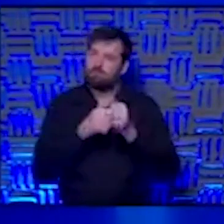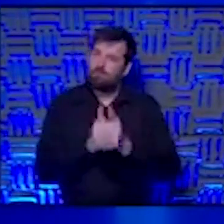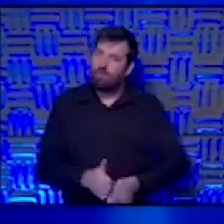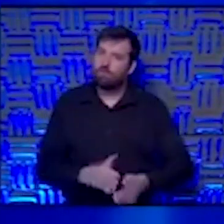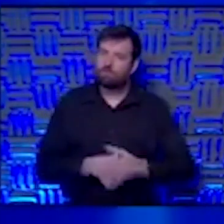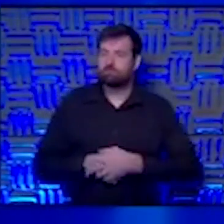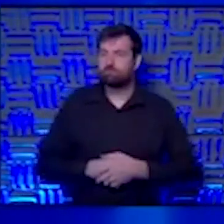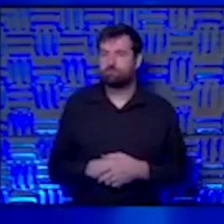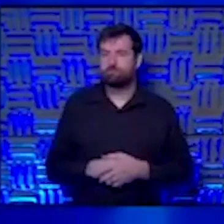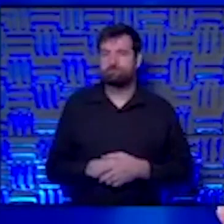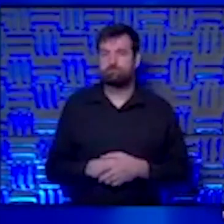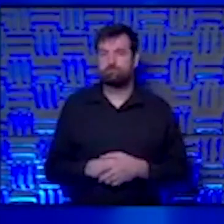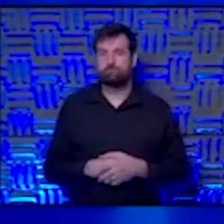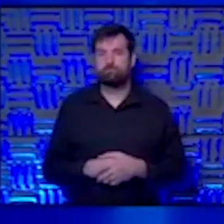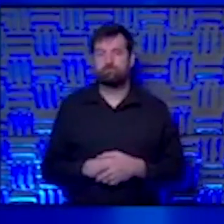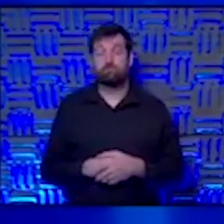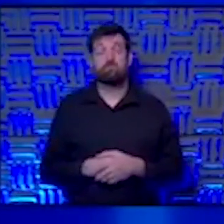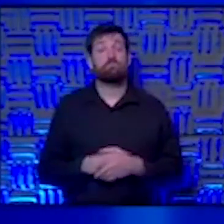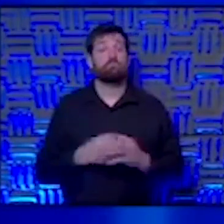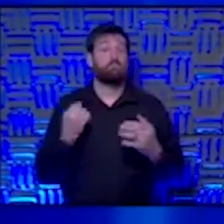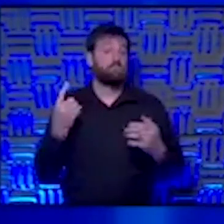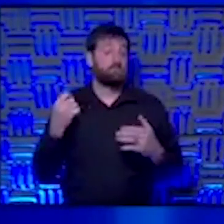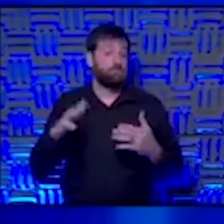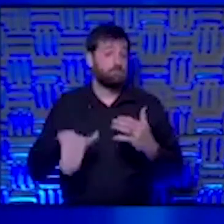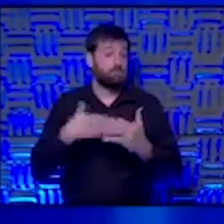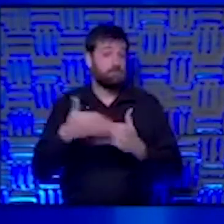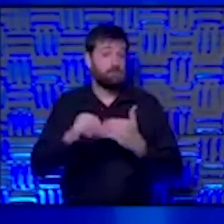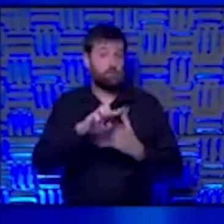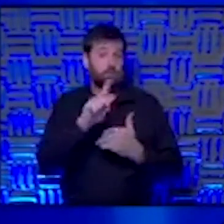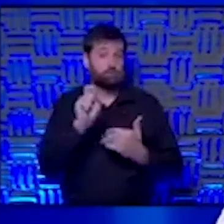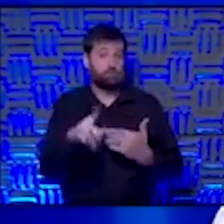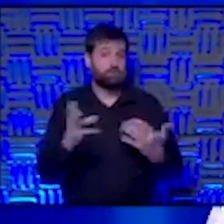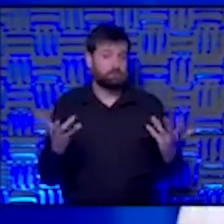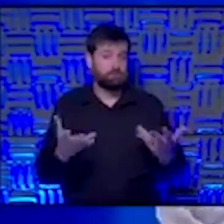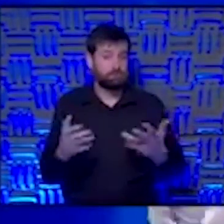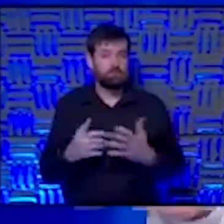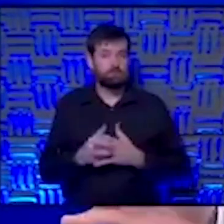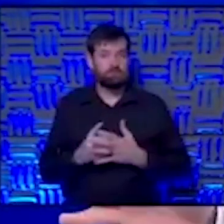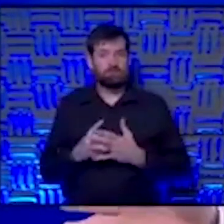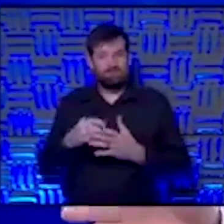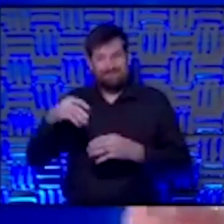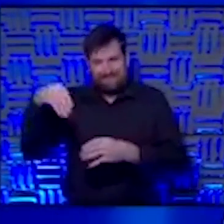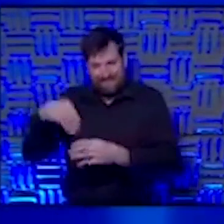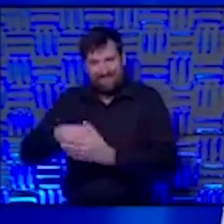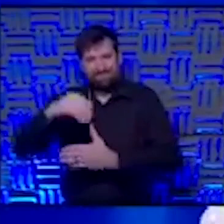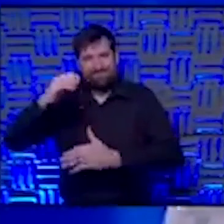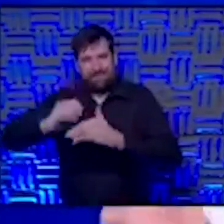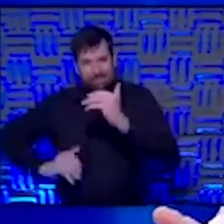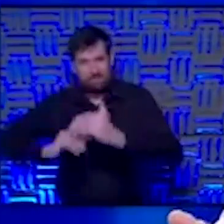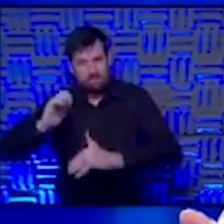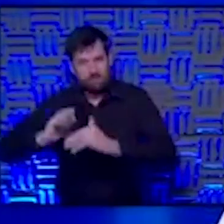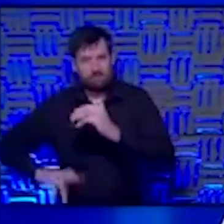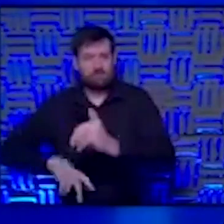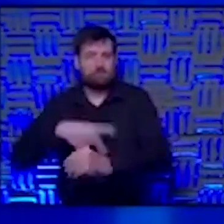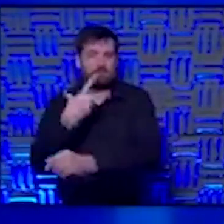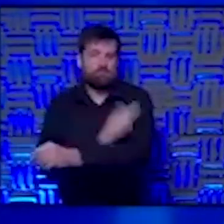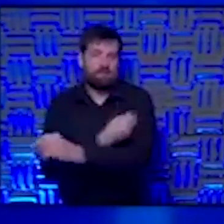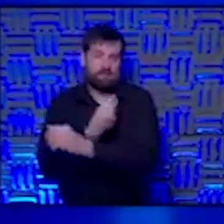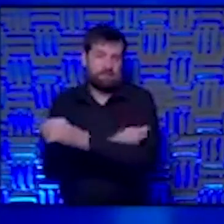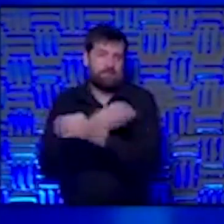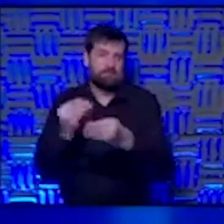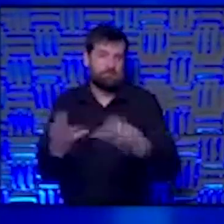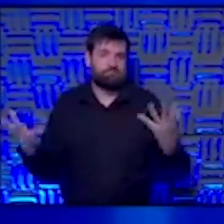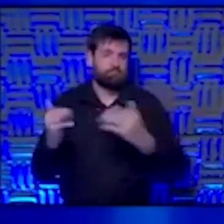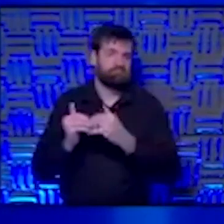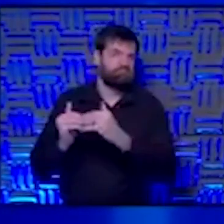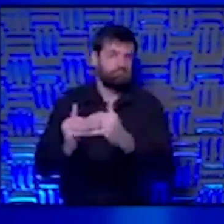the equation, because we know we have that. Now, the next question is, we have to make sure that amongst facilities that the vaccine distribution is equitable. And I